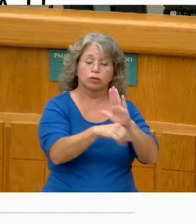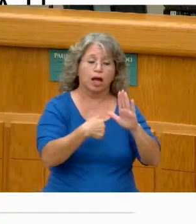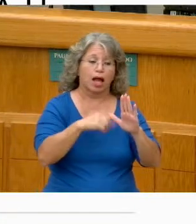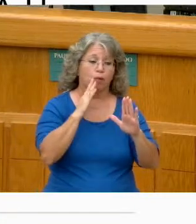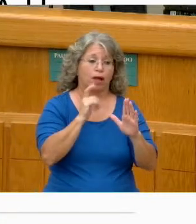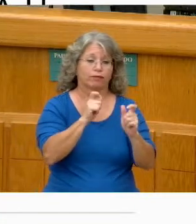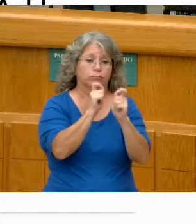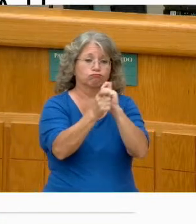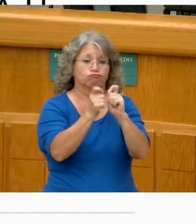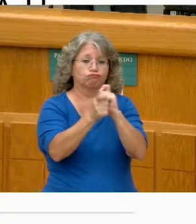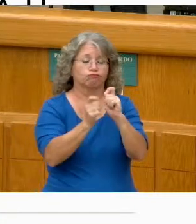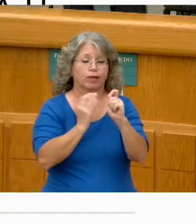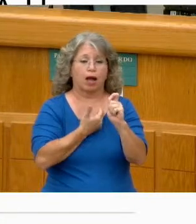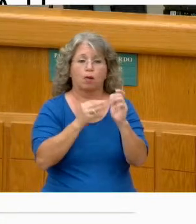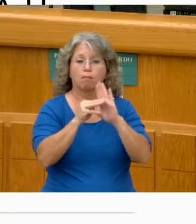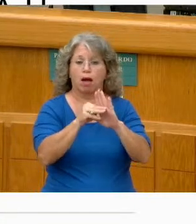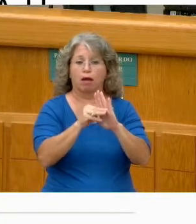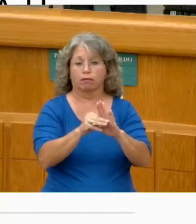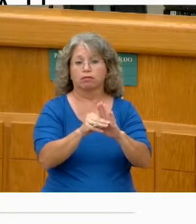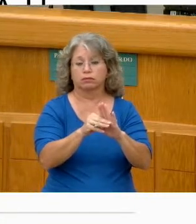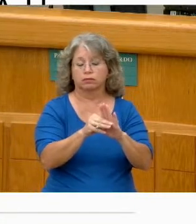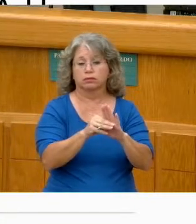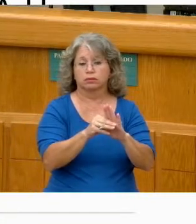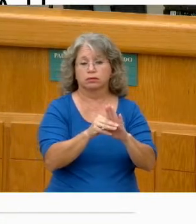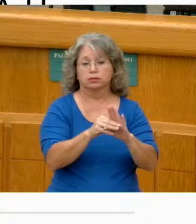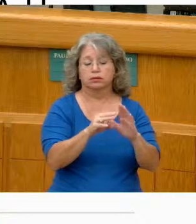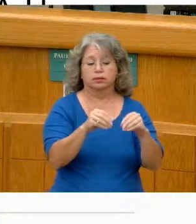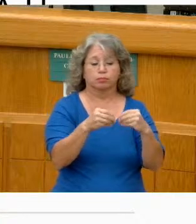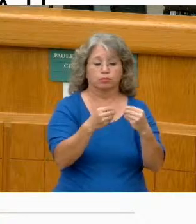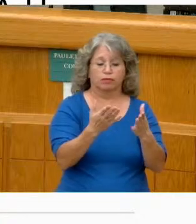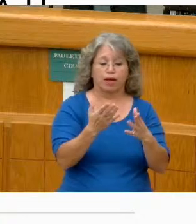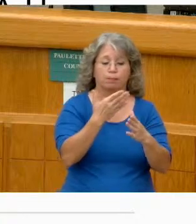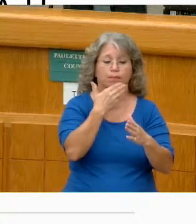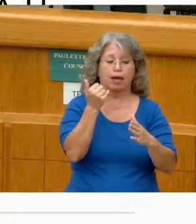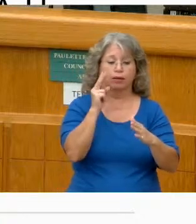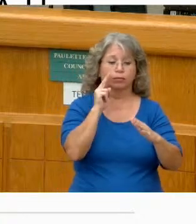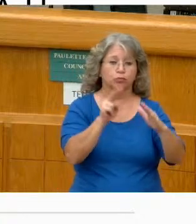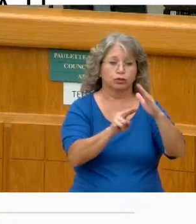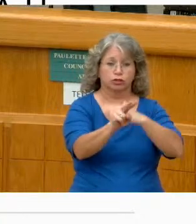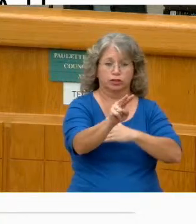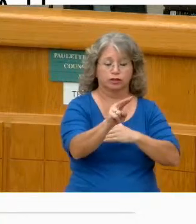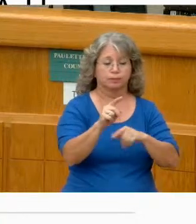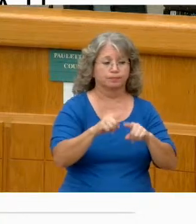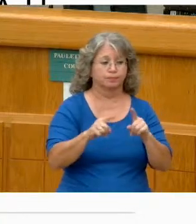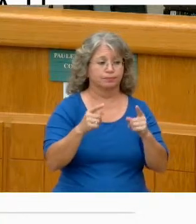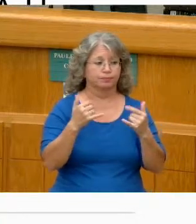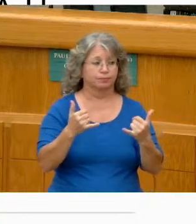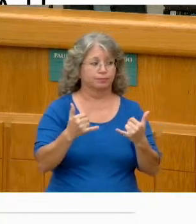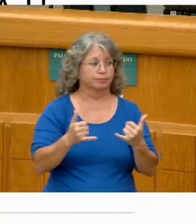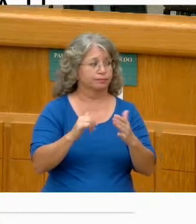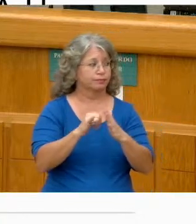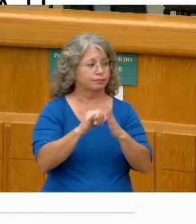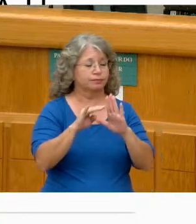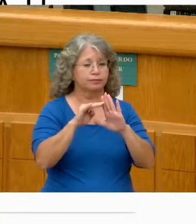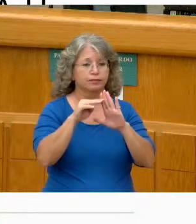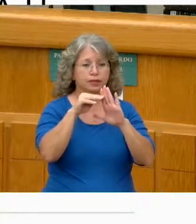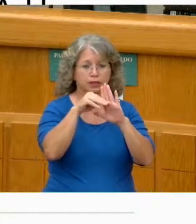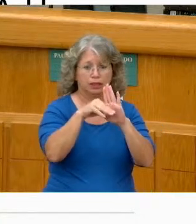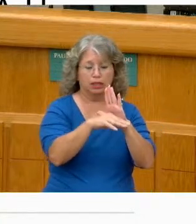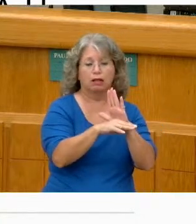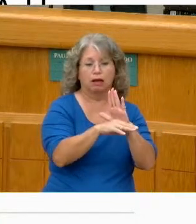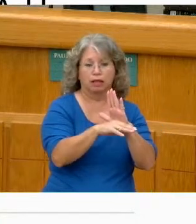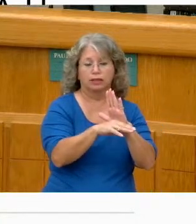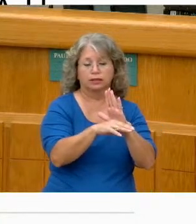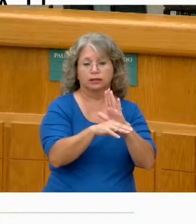model to have it project better what we expect to happen. But right now, this decline is well within the bounds of